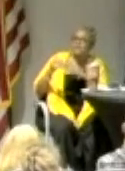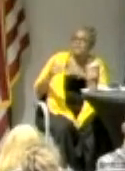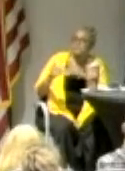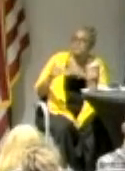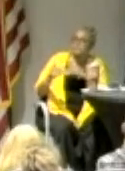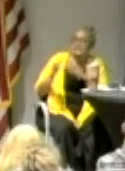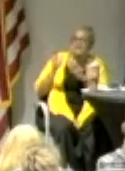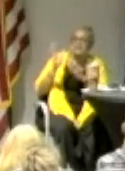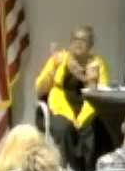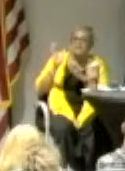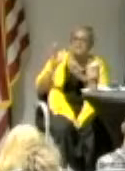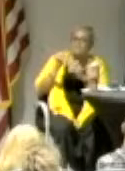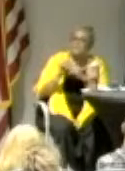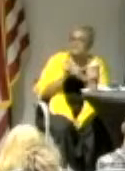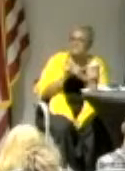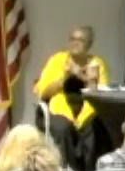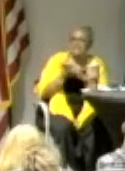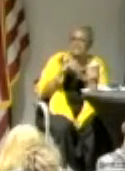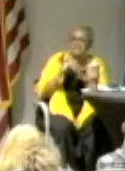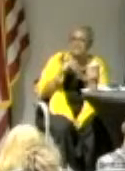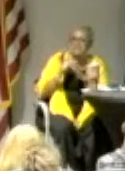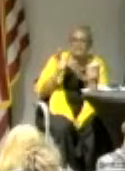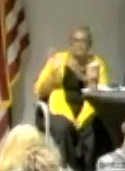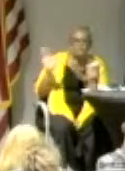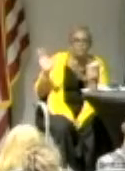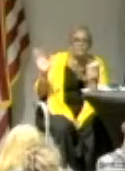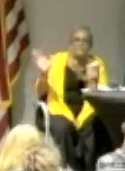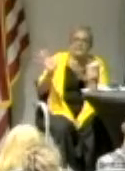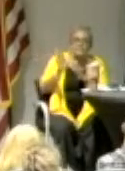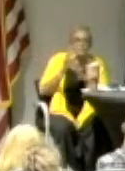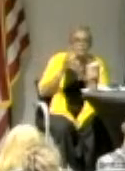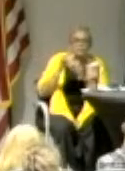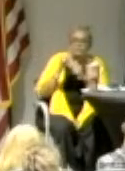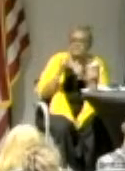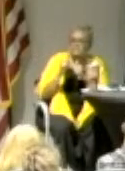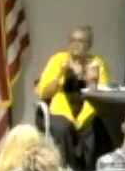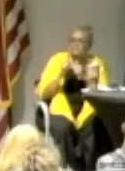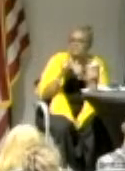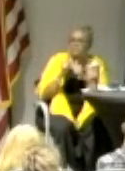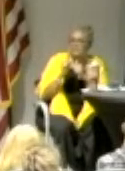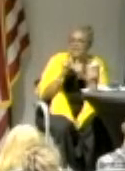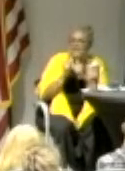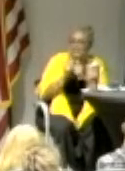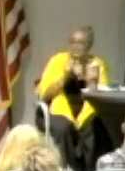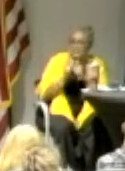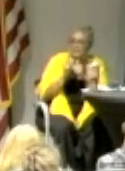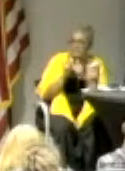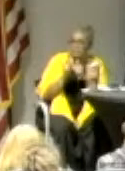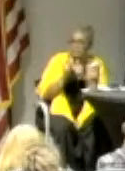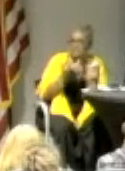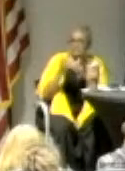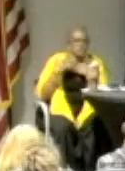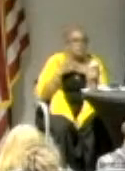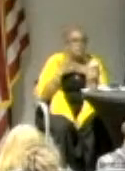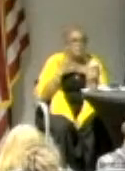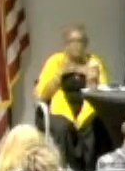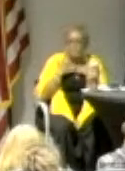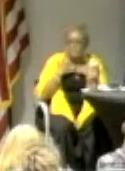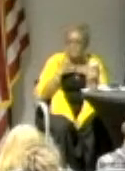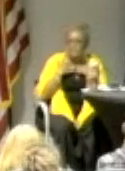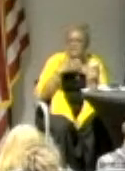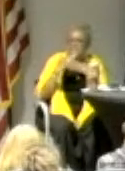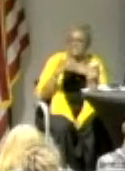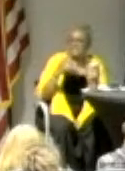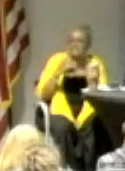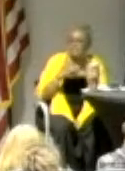that we're able to do that. That being said, if we need to have anyone who accepts the fault on not having had the recognition, you can blame it on